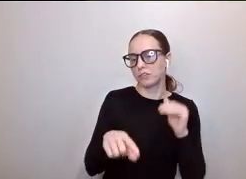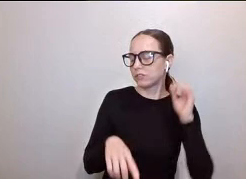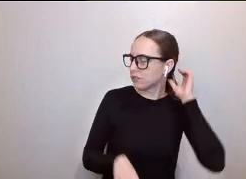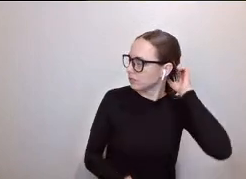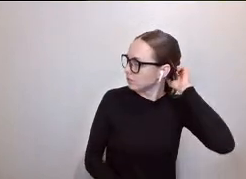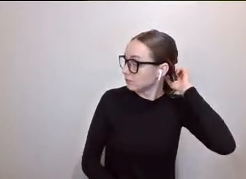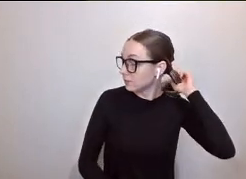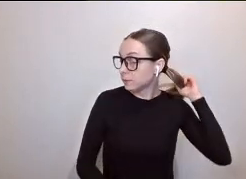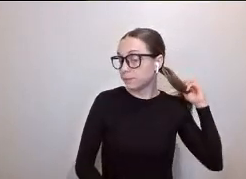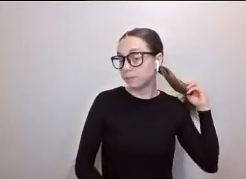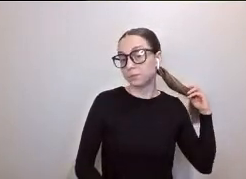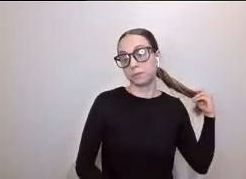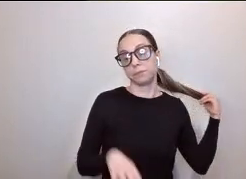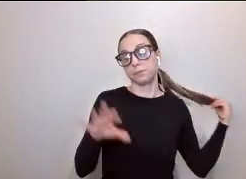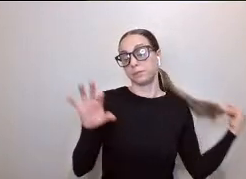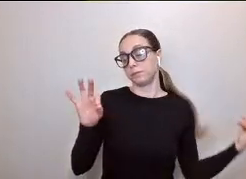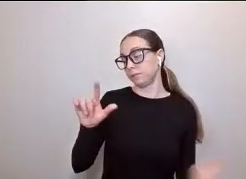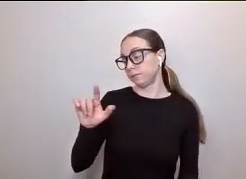then Johnson.